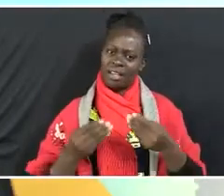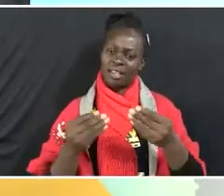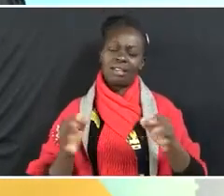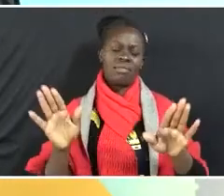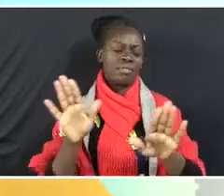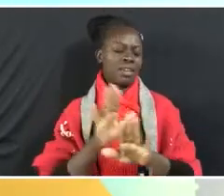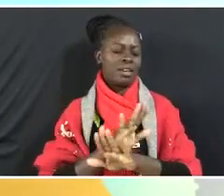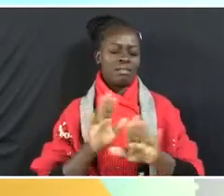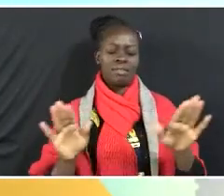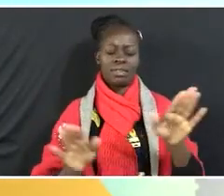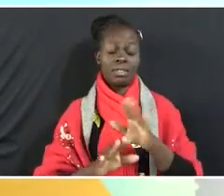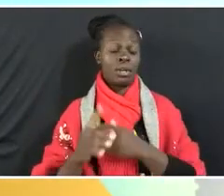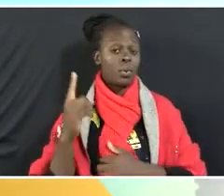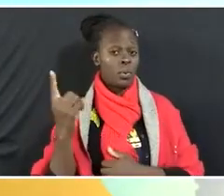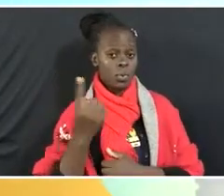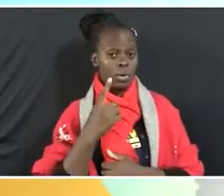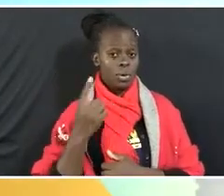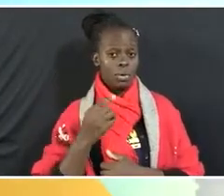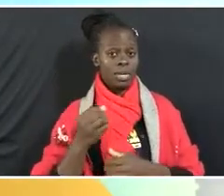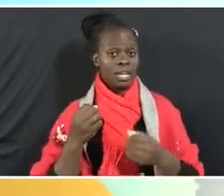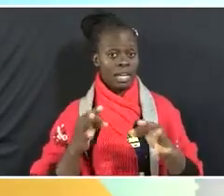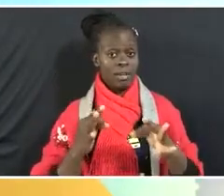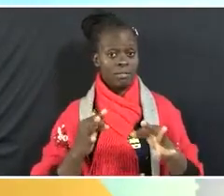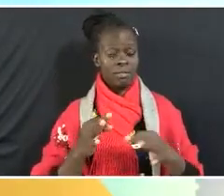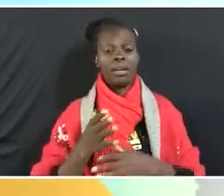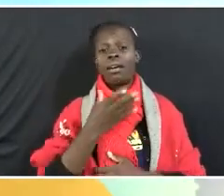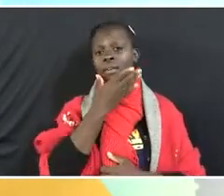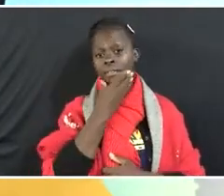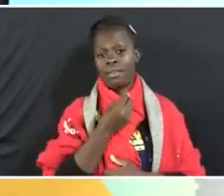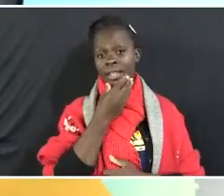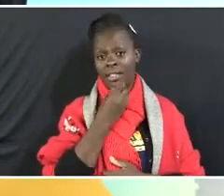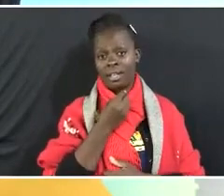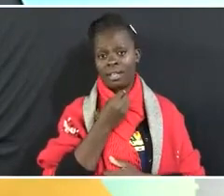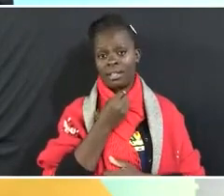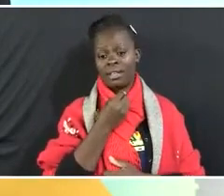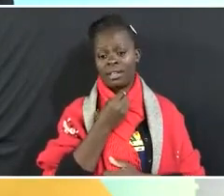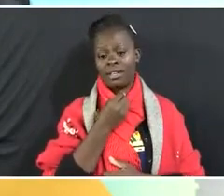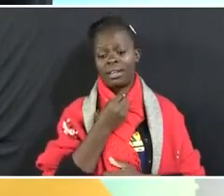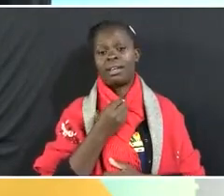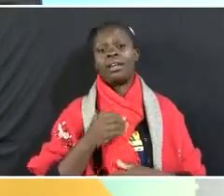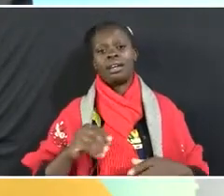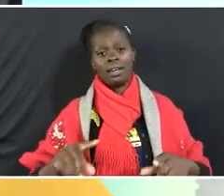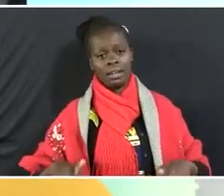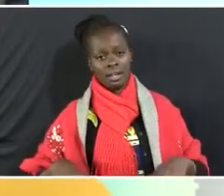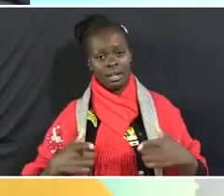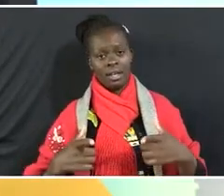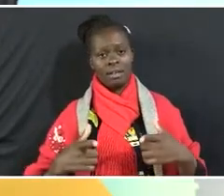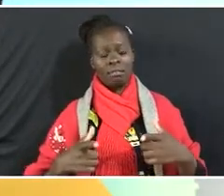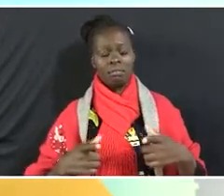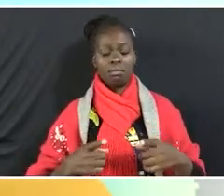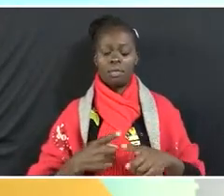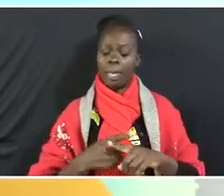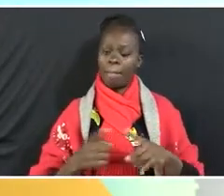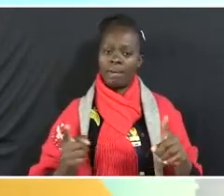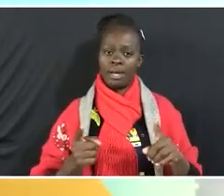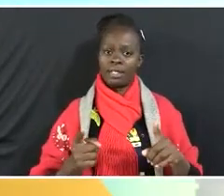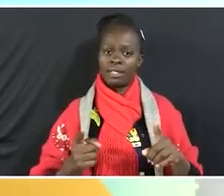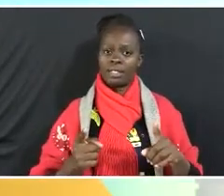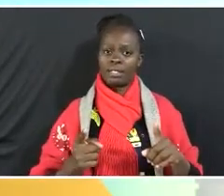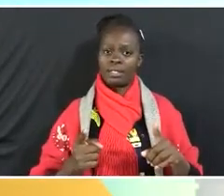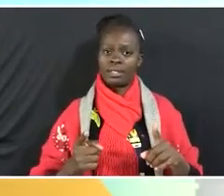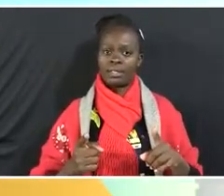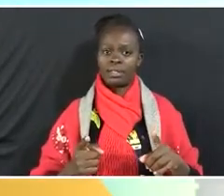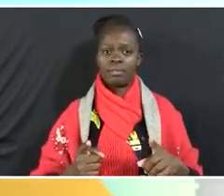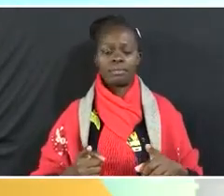if Dad was here so I could talk this over with him. Too bad I didn't